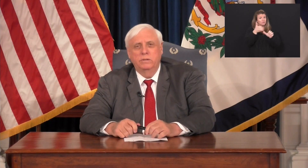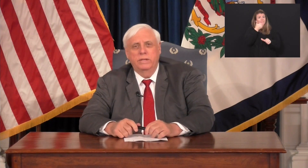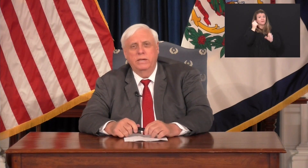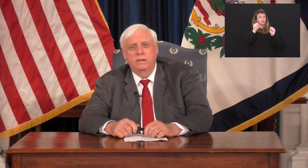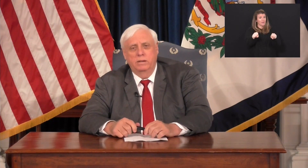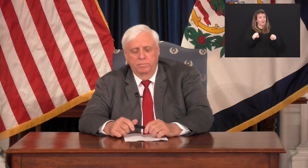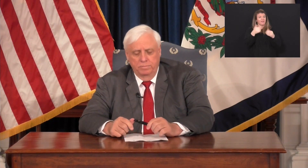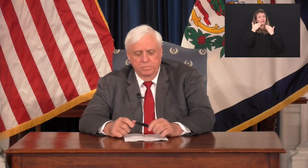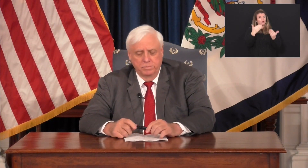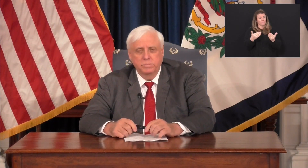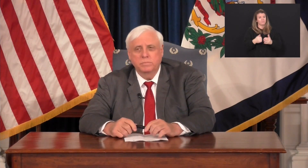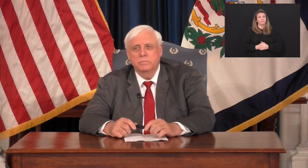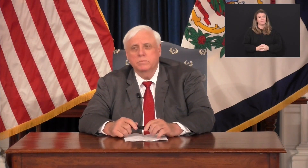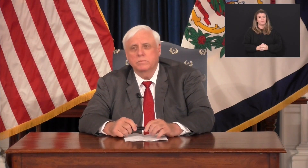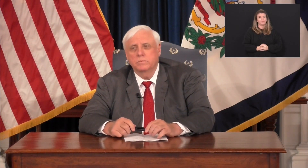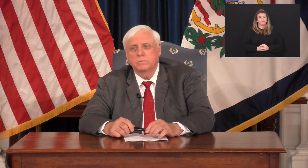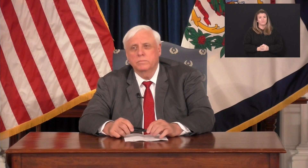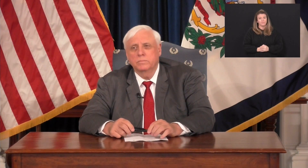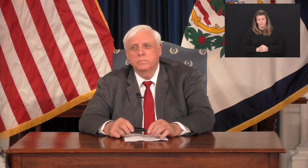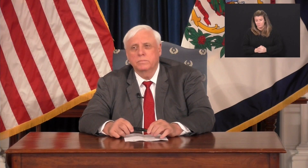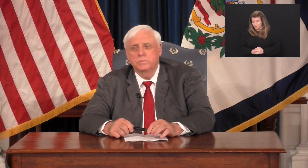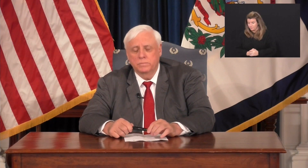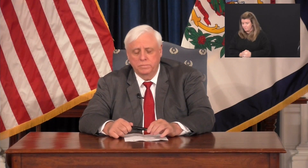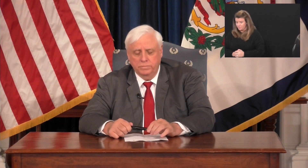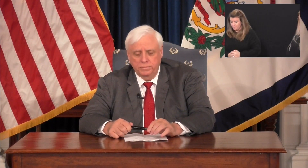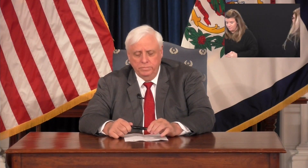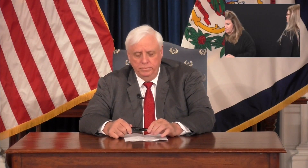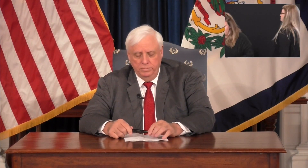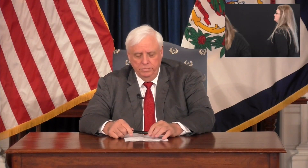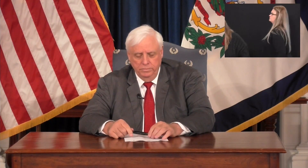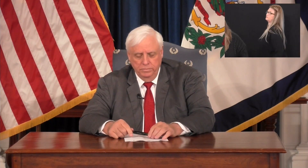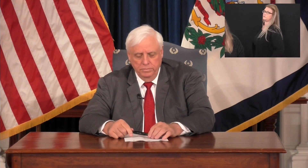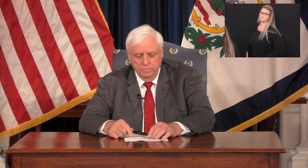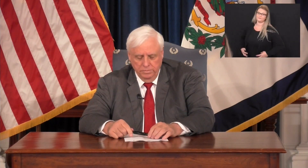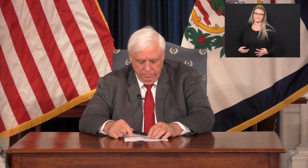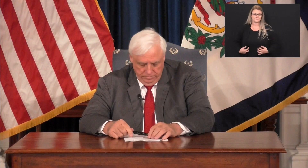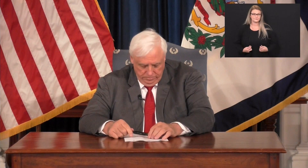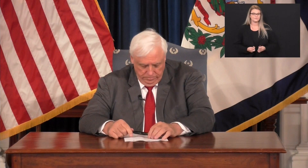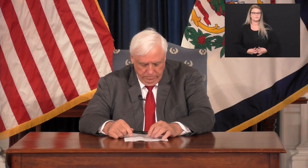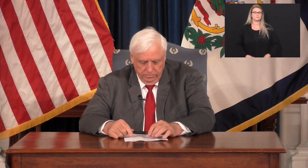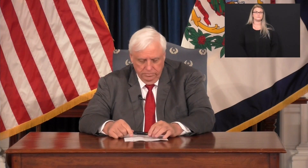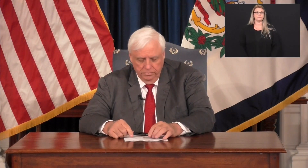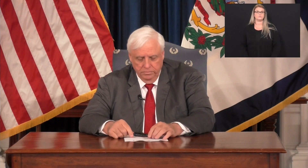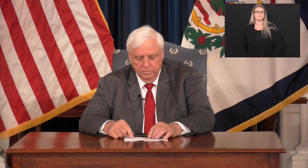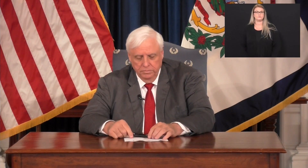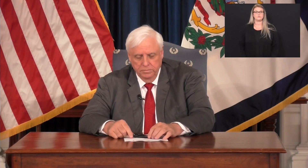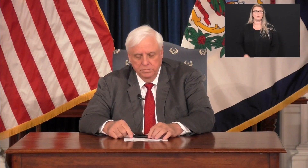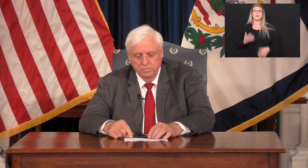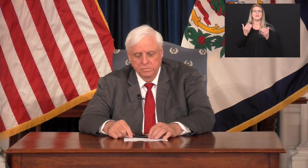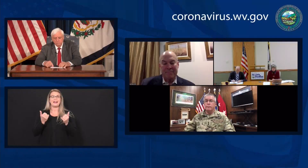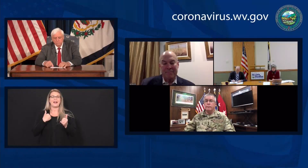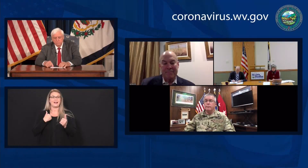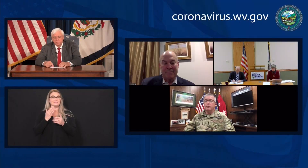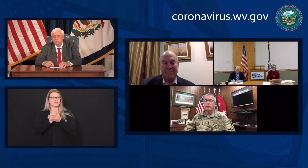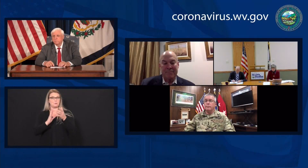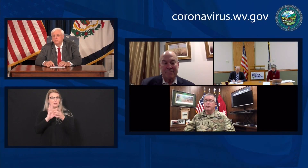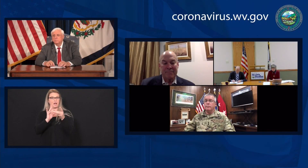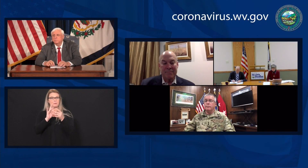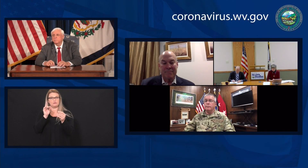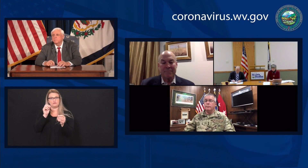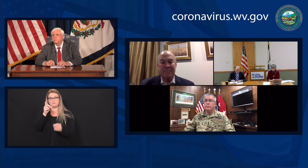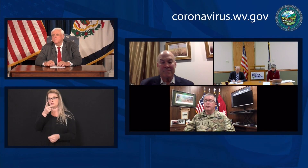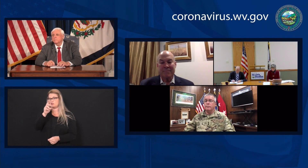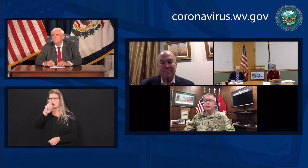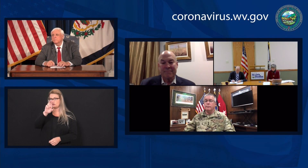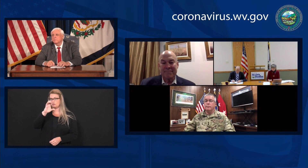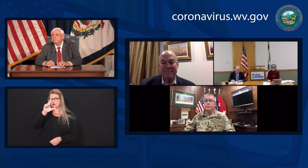you can do. Thank you, Neil. Thank you, Governor. We're now going to take comments from some of our panel members. Up first, Dr. Clay Marsh, our